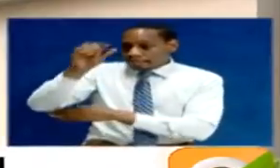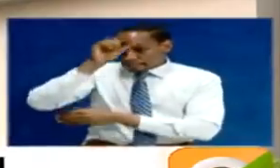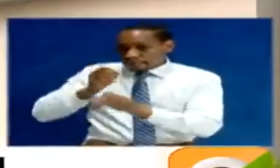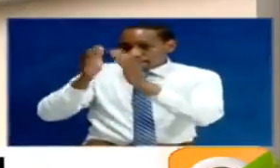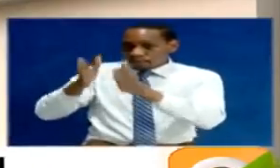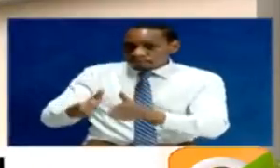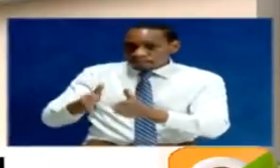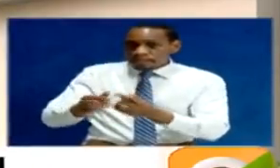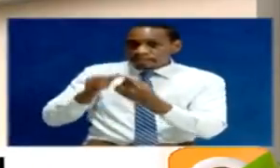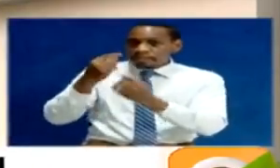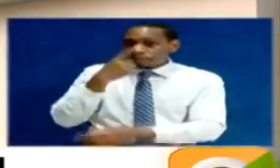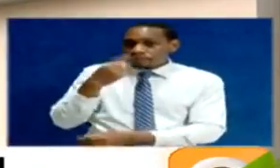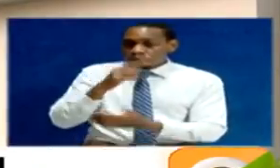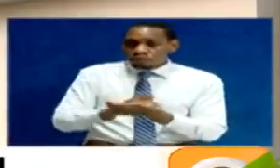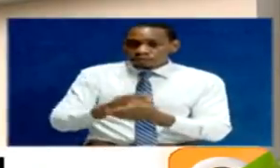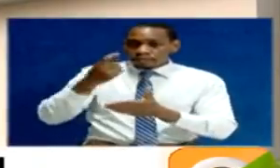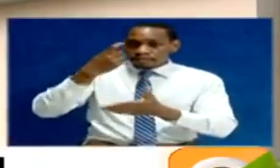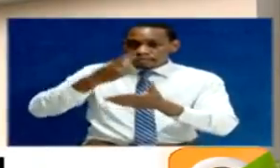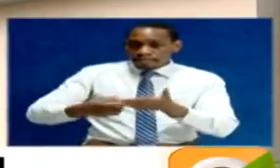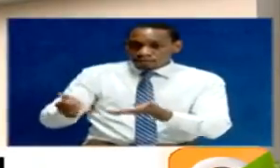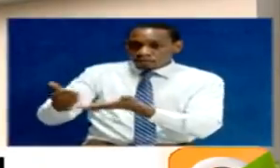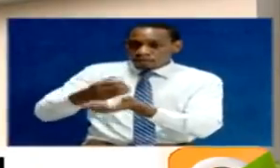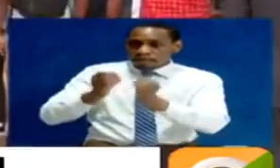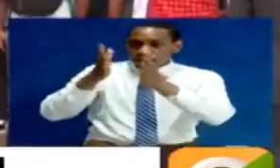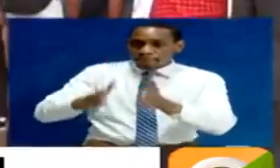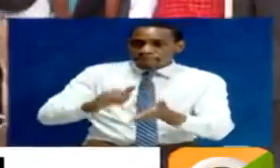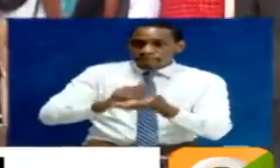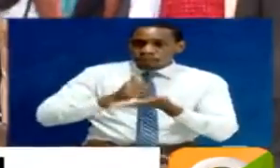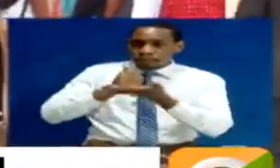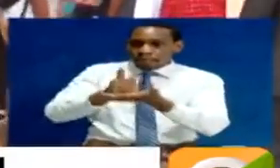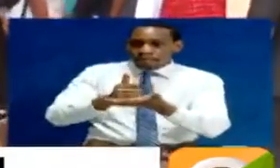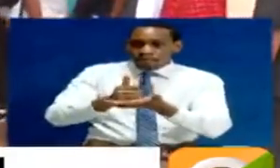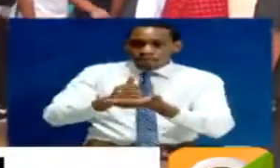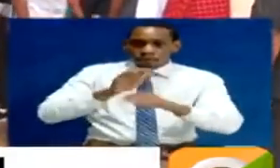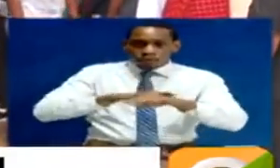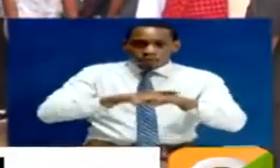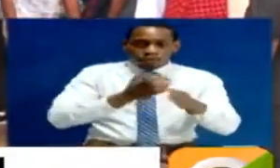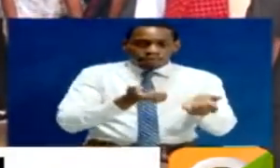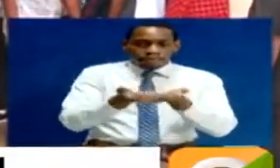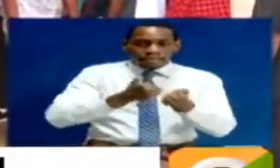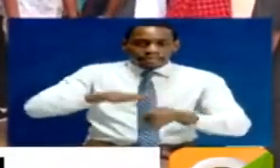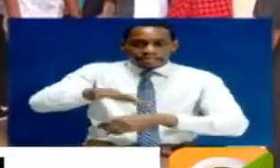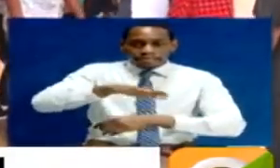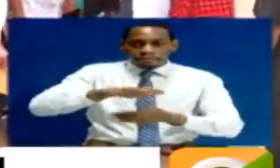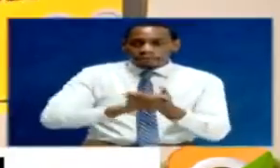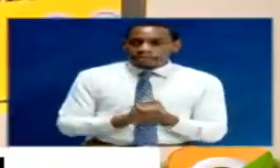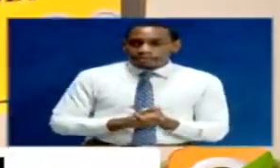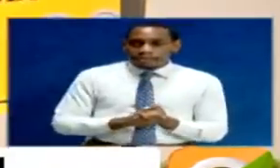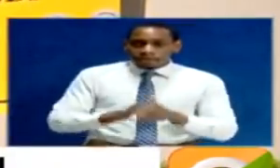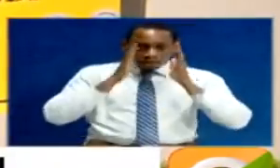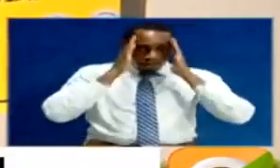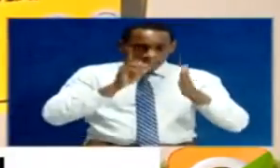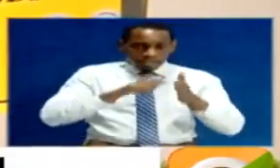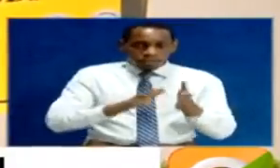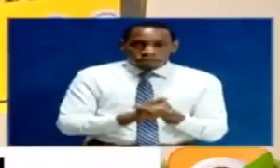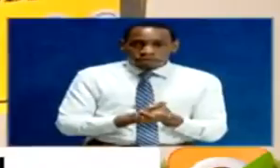government officials and especially her revenue collection authority to ensure they facilitated a conducive business environment in the country,